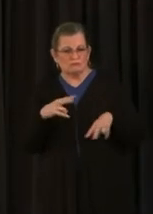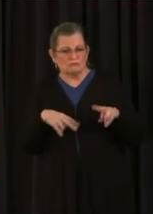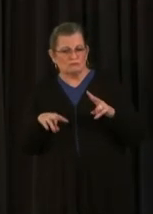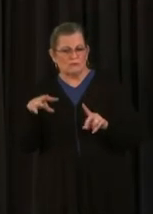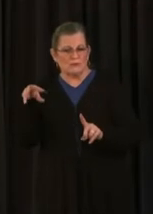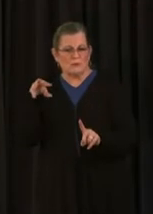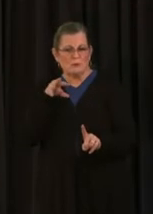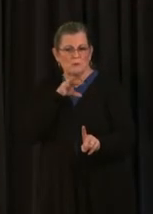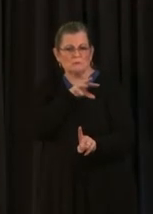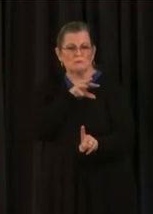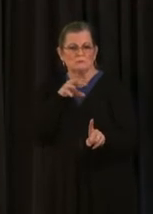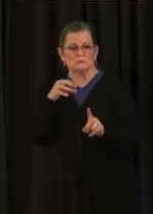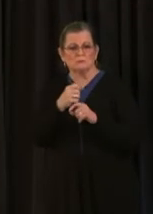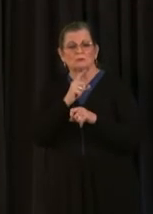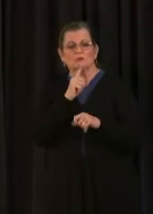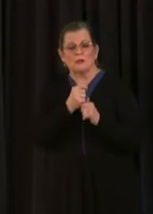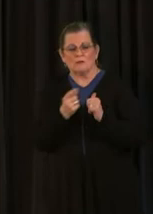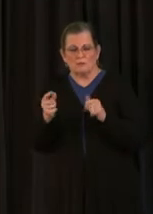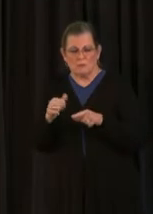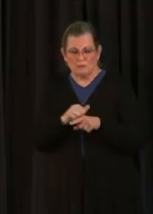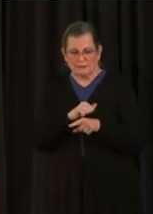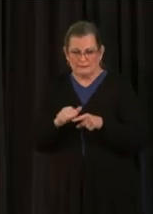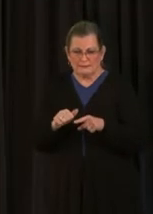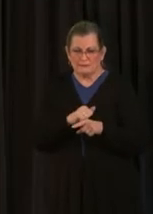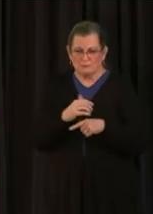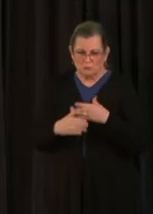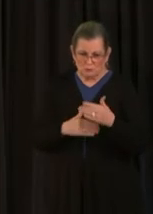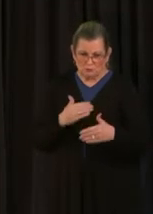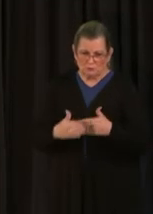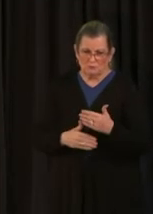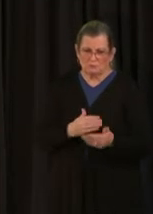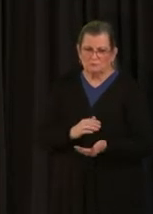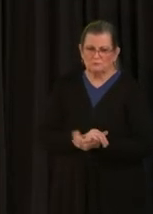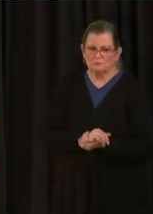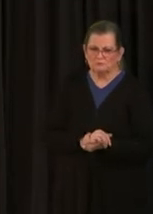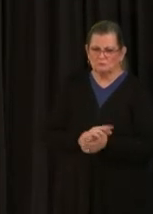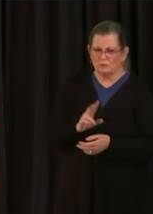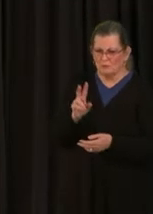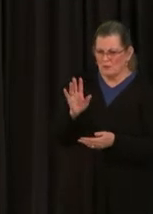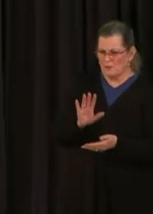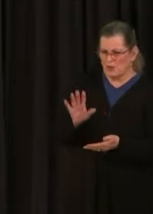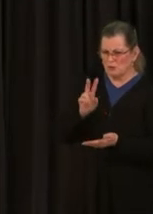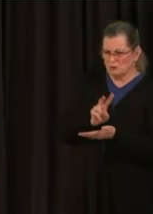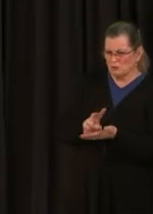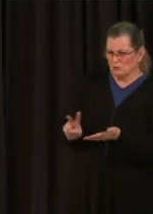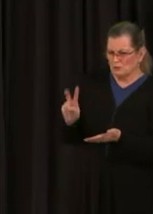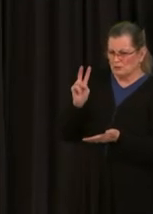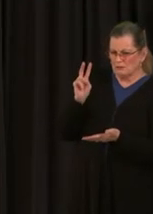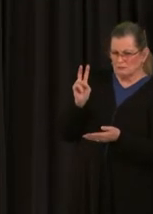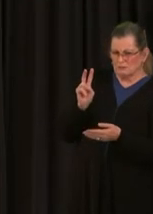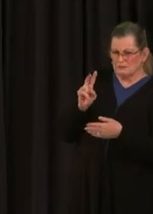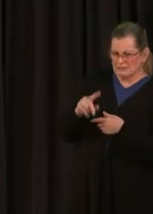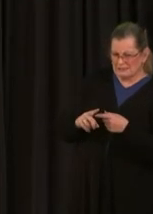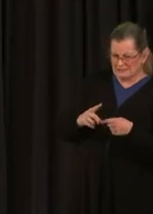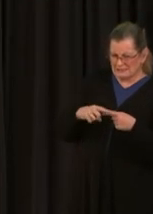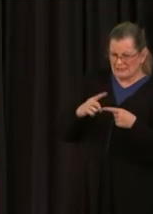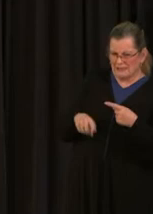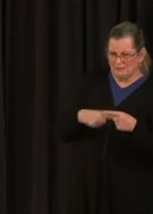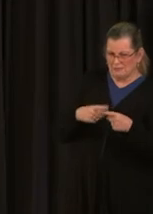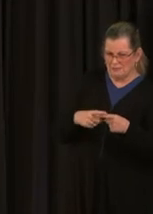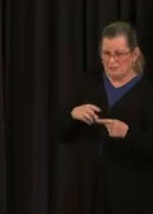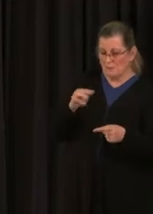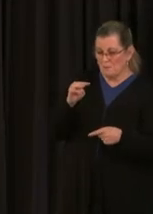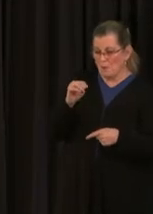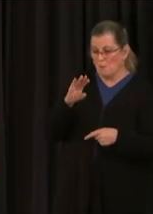a number of academic partners and leaders within the industry with regard to research and design practices